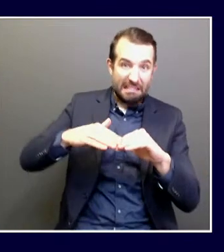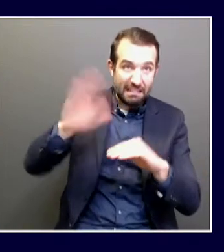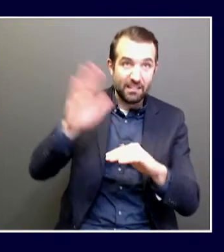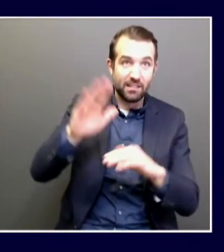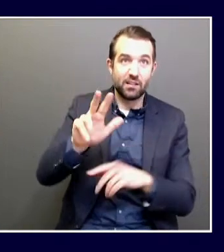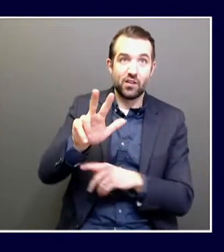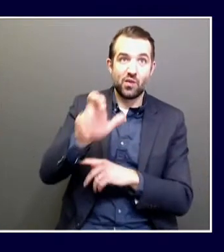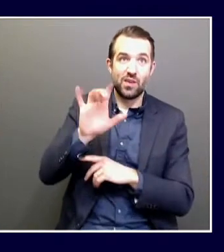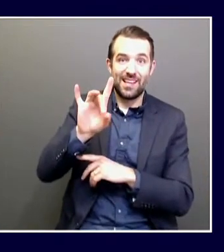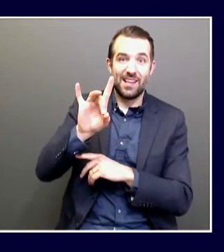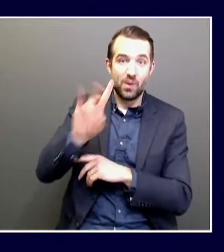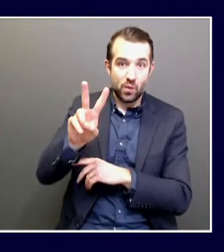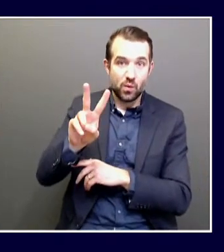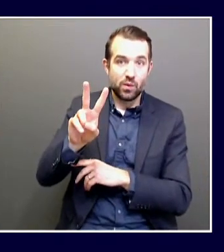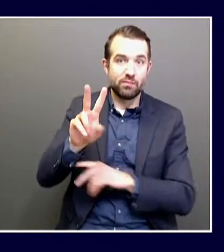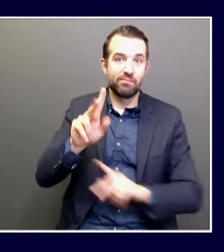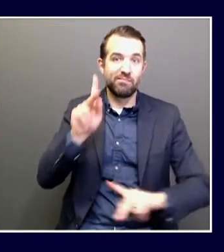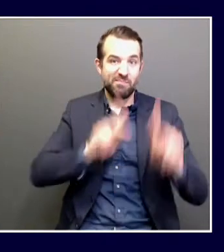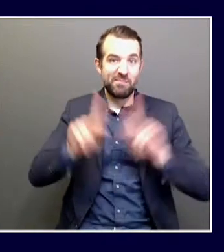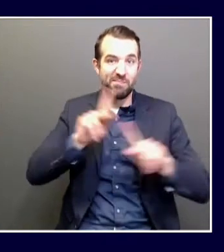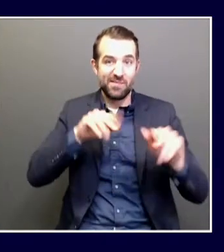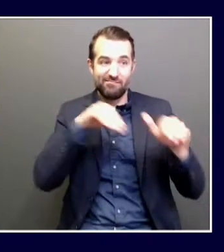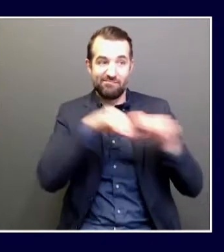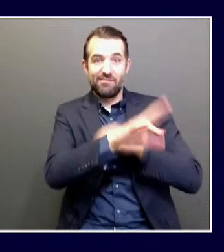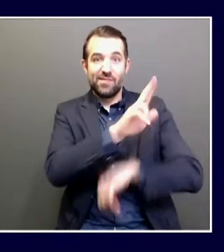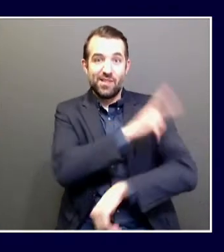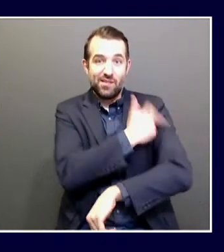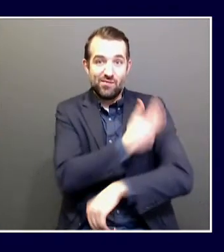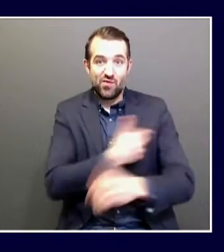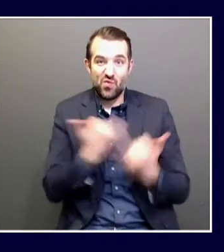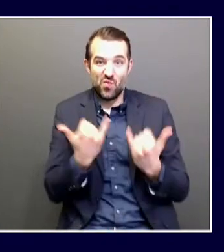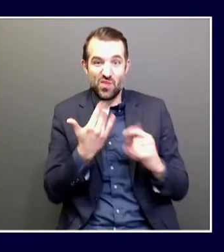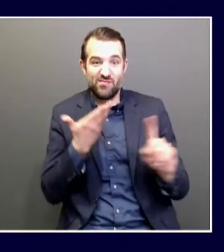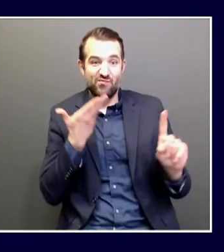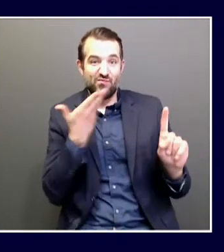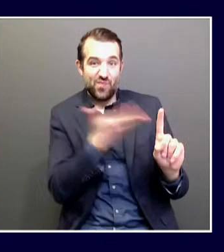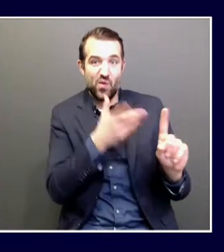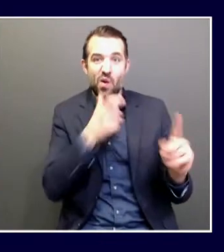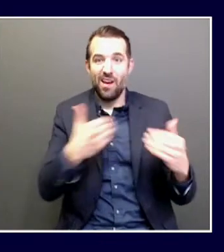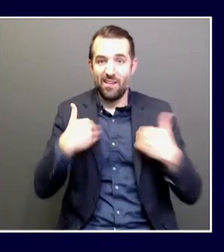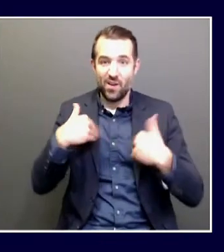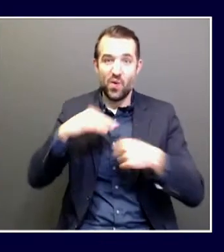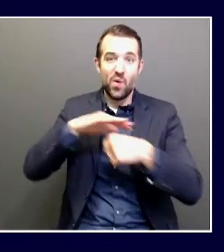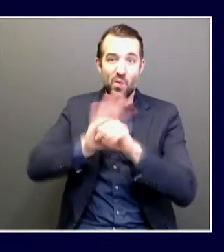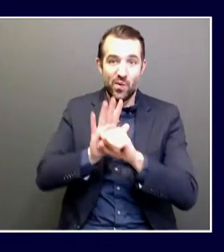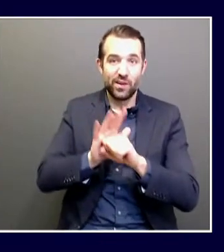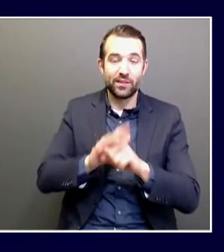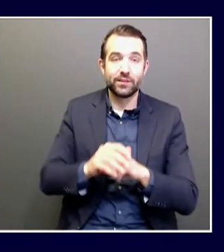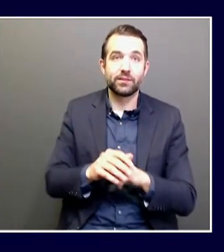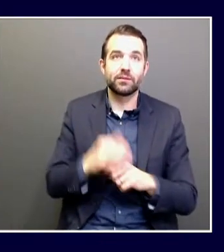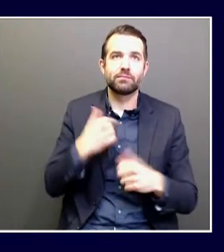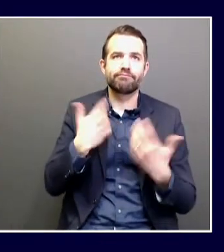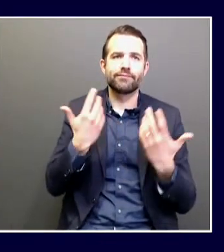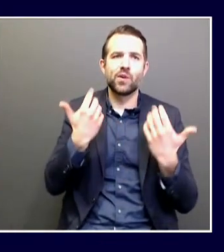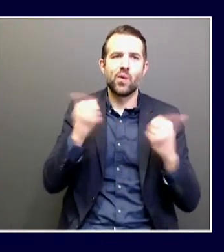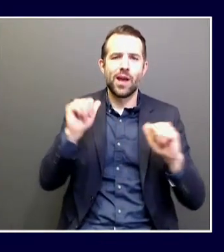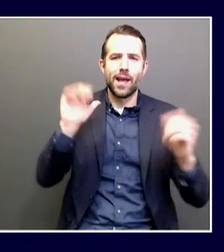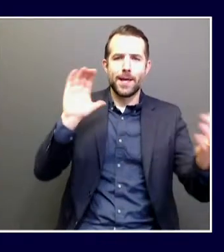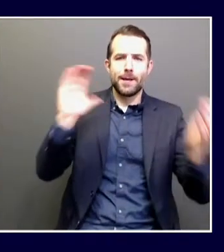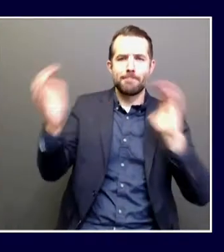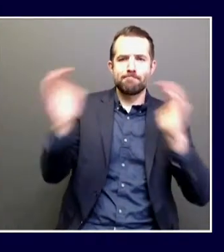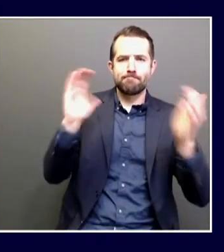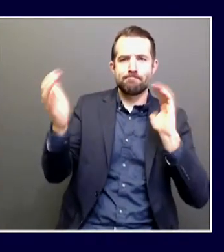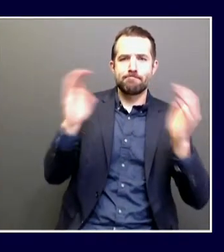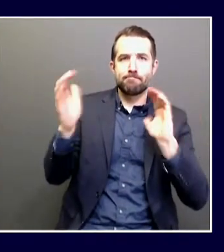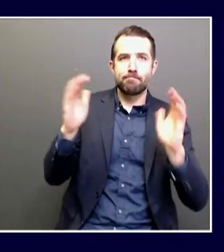people who are hospitalized with COVID-19. Now, to put that number in a little bit of perspective, especially as we are thinking about the Omicron